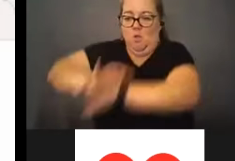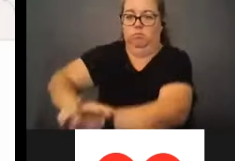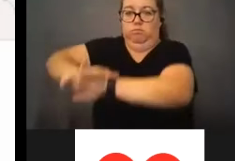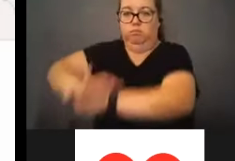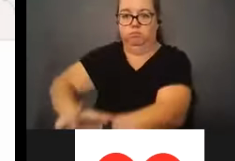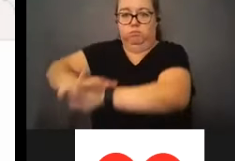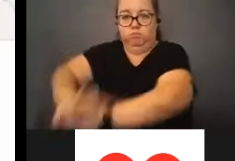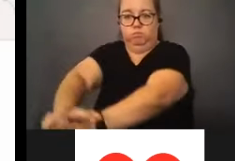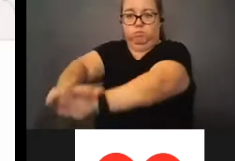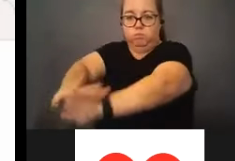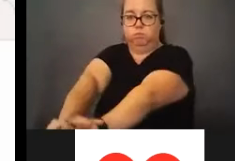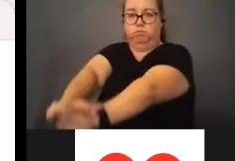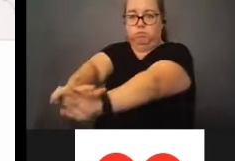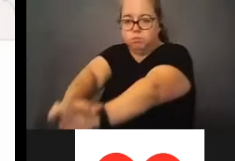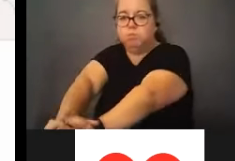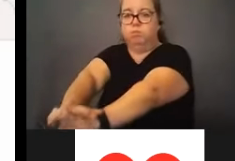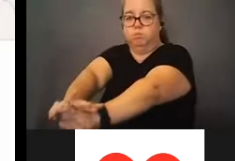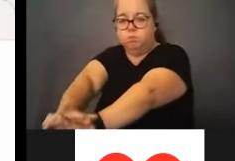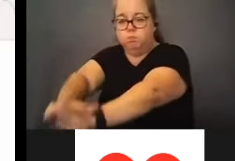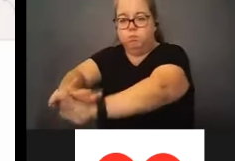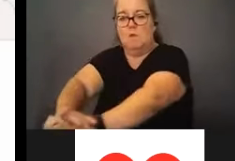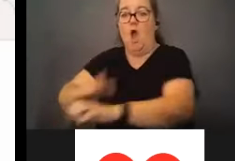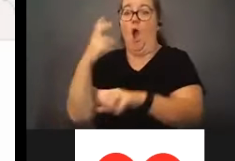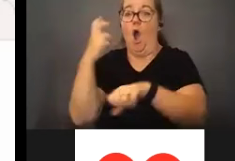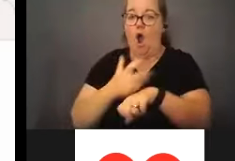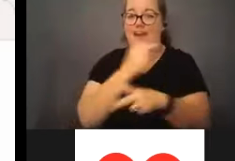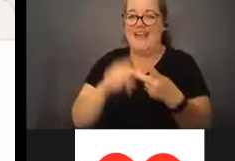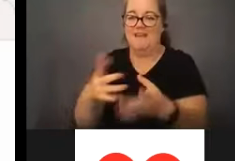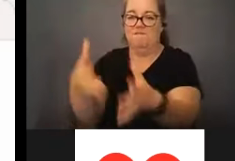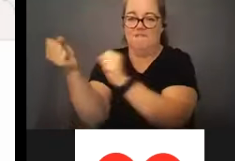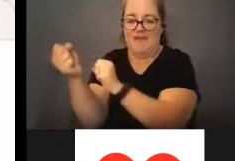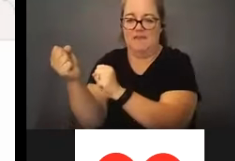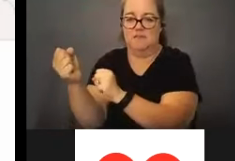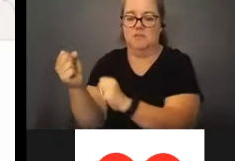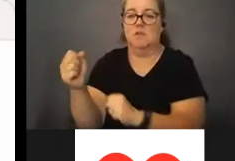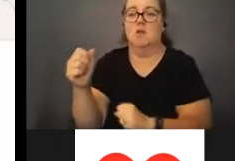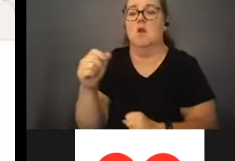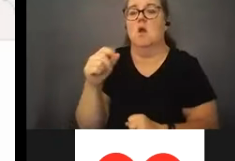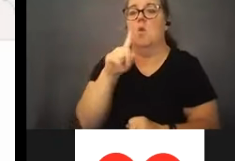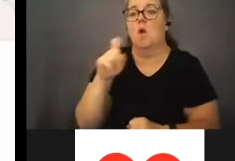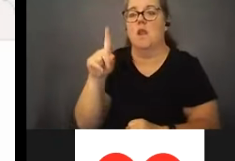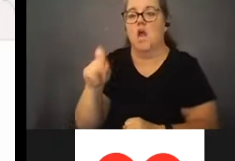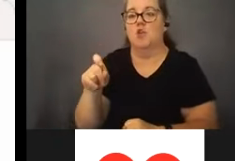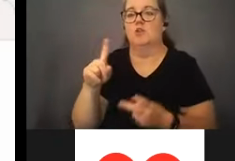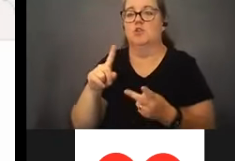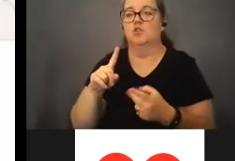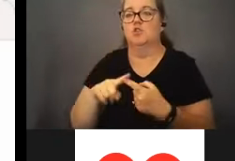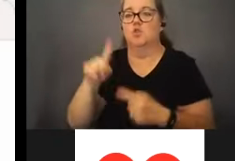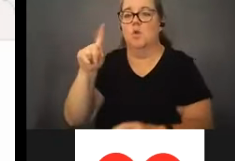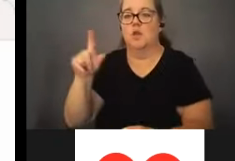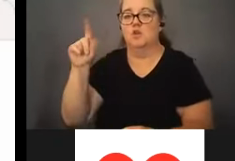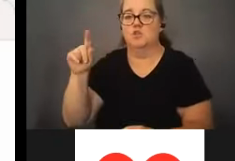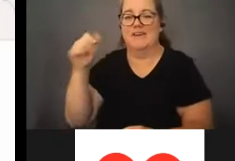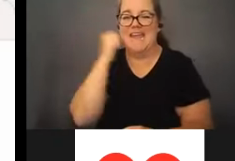position. Continue to push hard and fast, giving compressions at a rate of between 100 and 120 compressions per